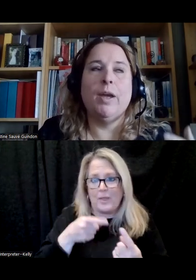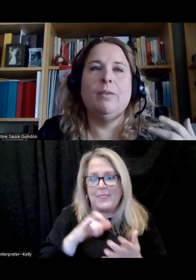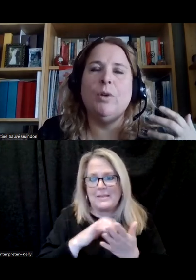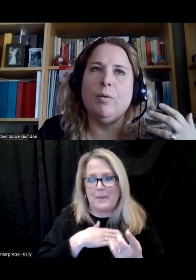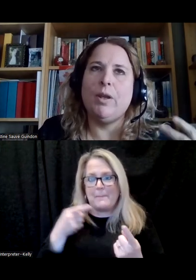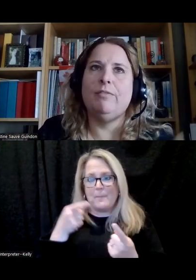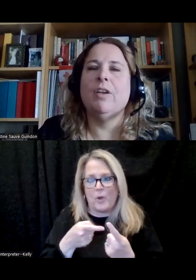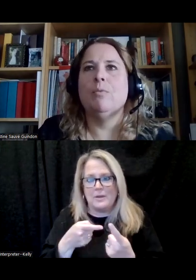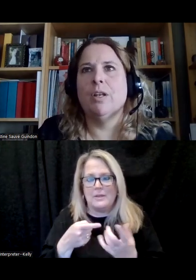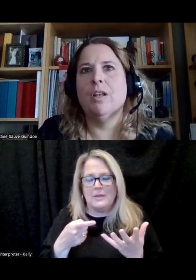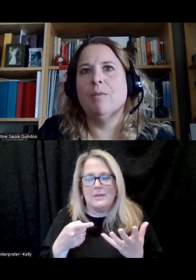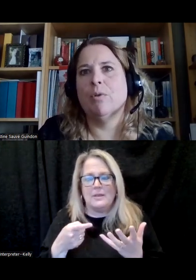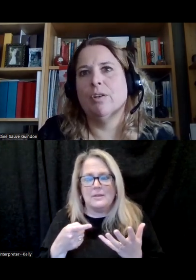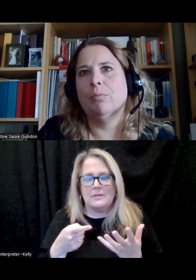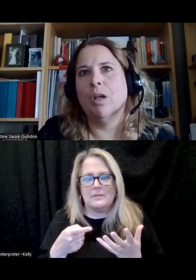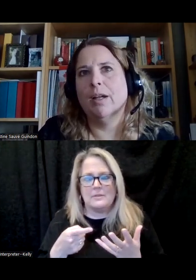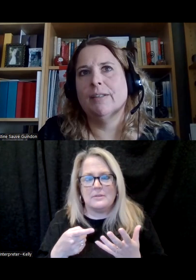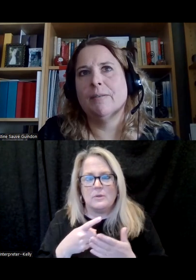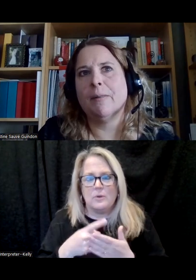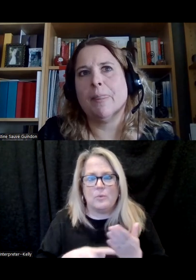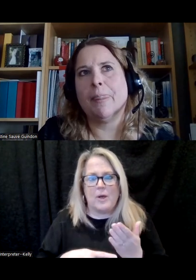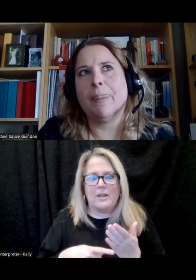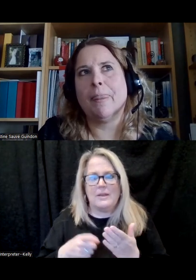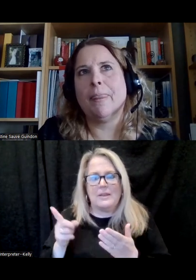with what I read of what Nye wrote in her blog.